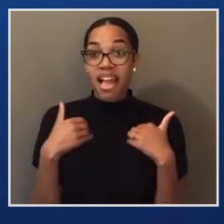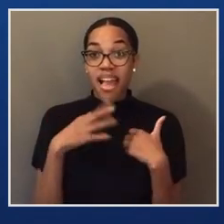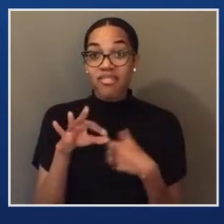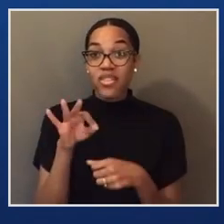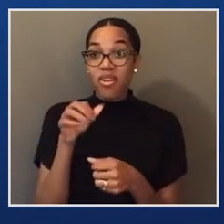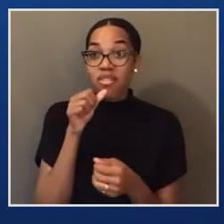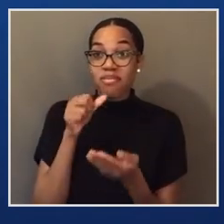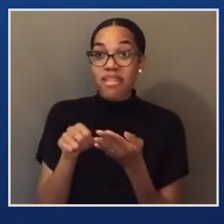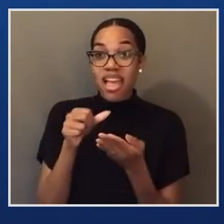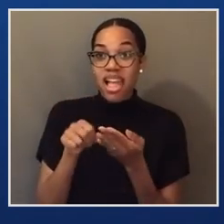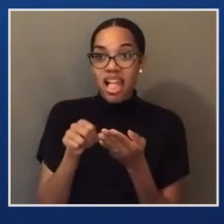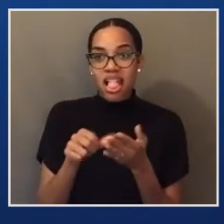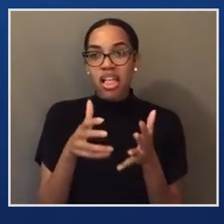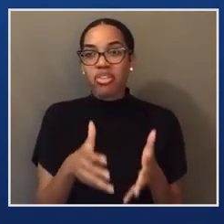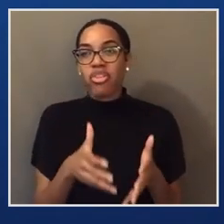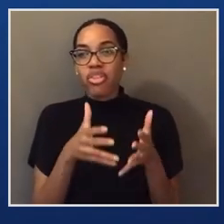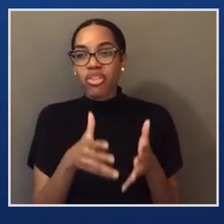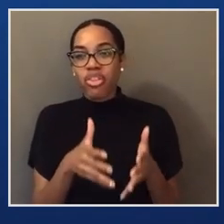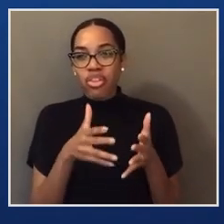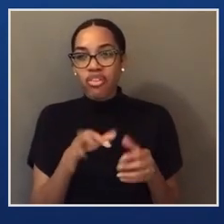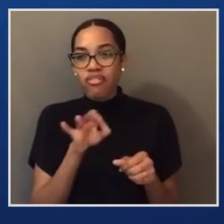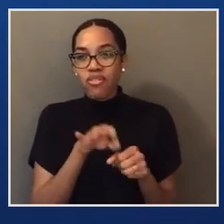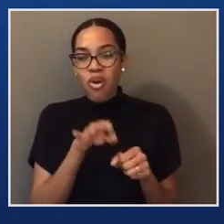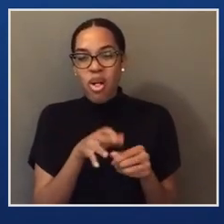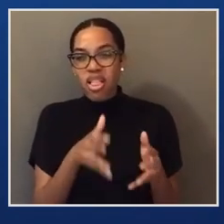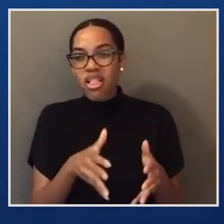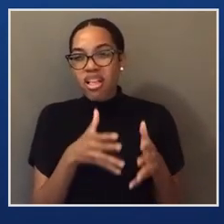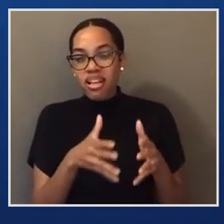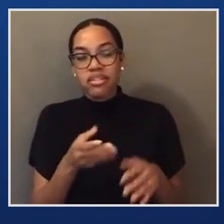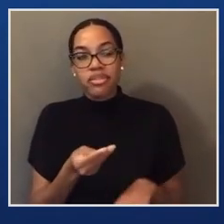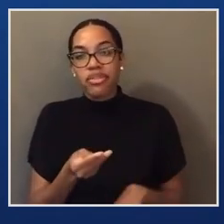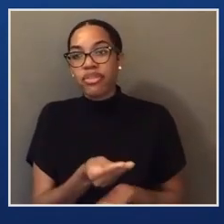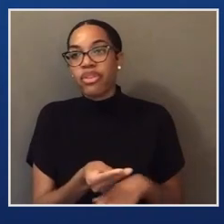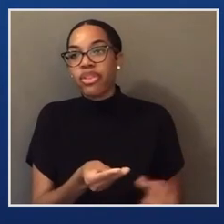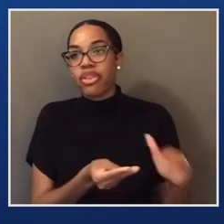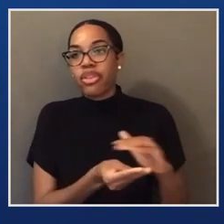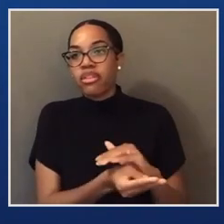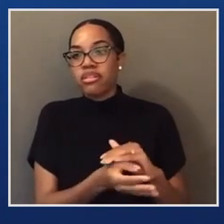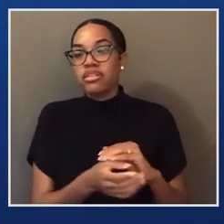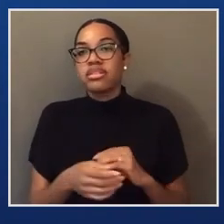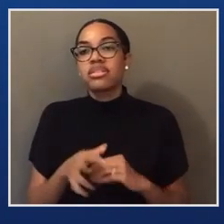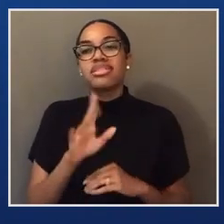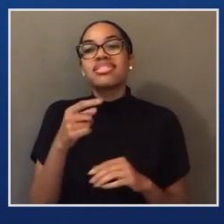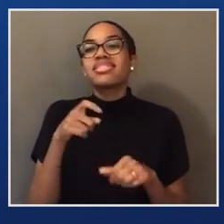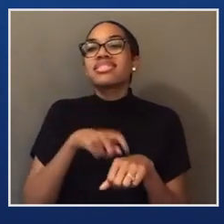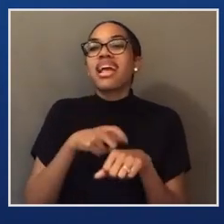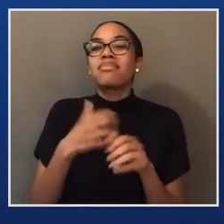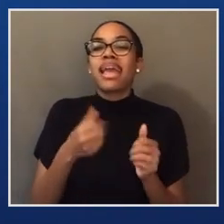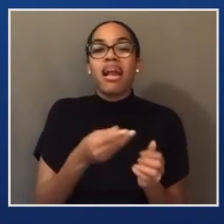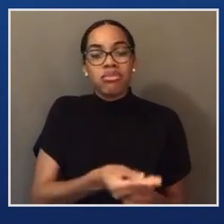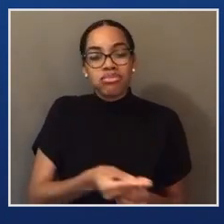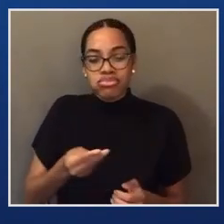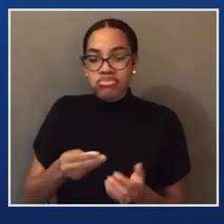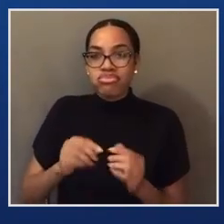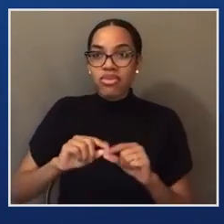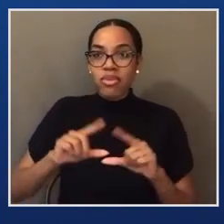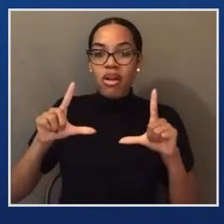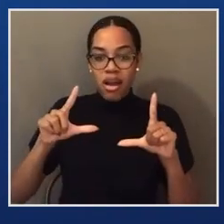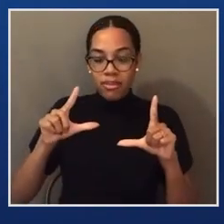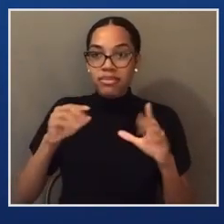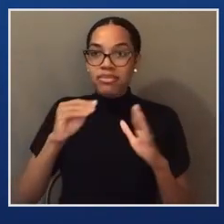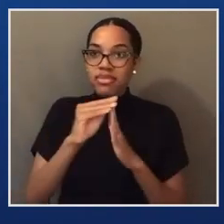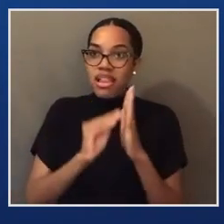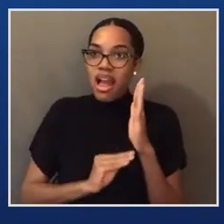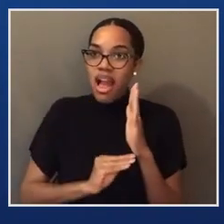kitchen or in your junk drawer, it's time to fill it out and make sure you follow all of the instructions